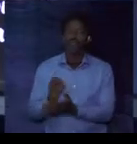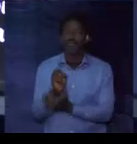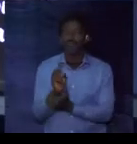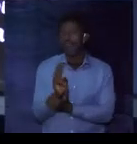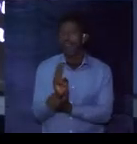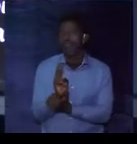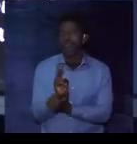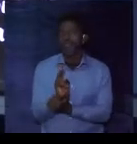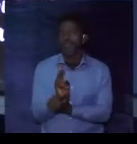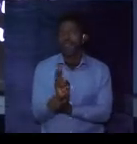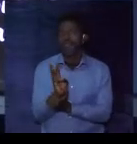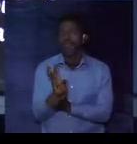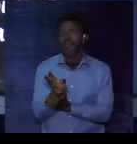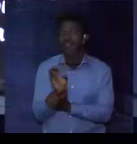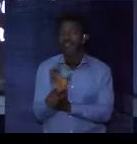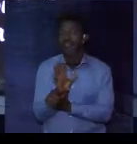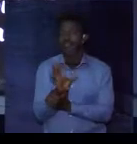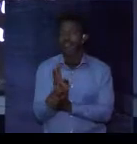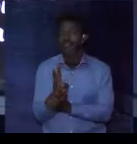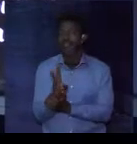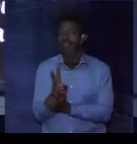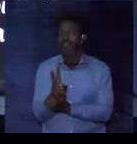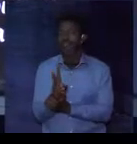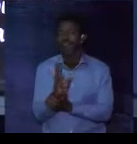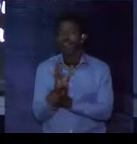as a number. So we write 12,